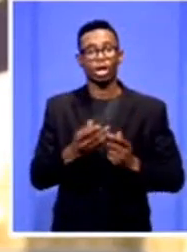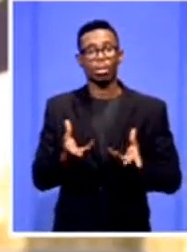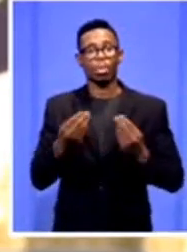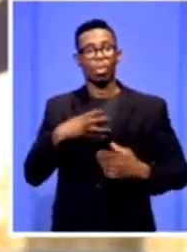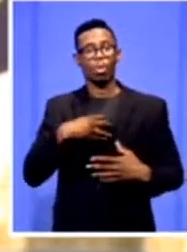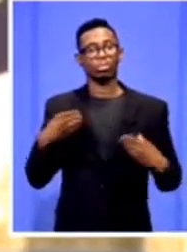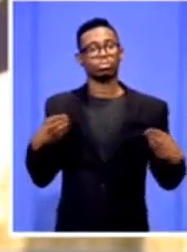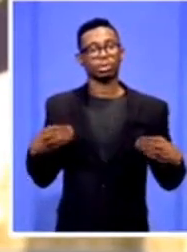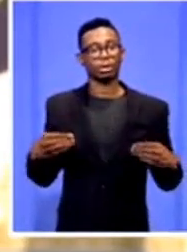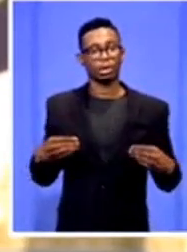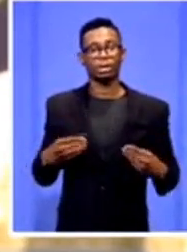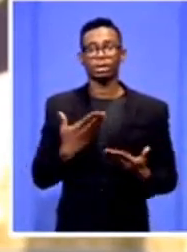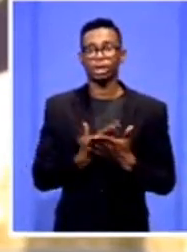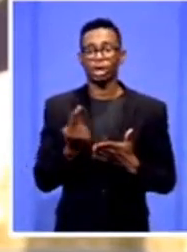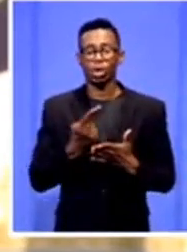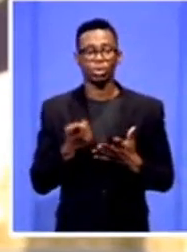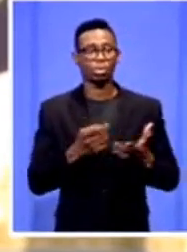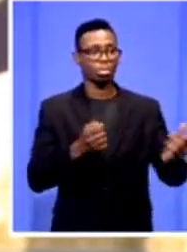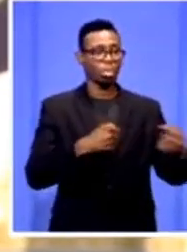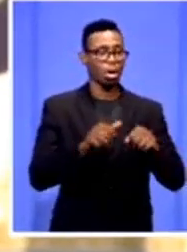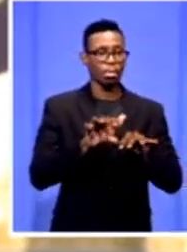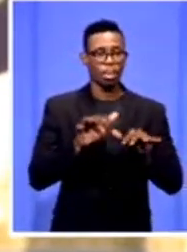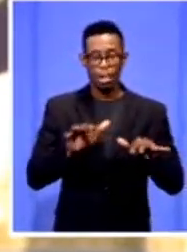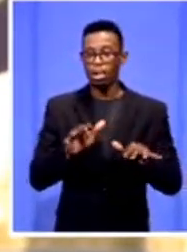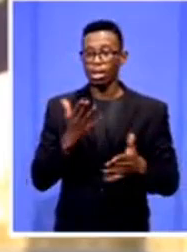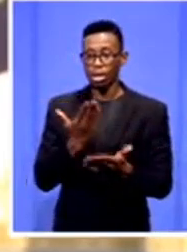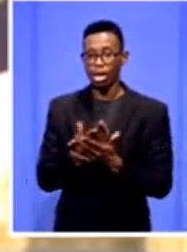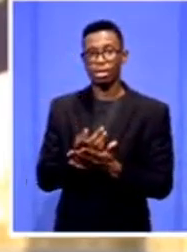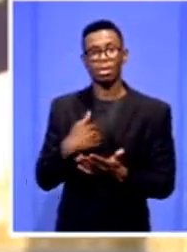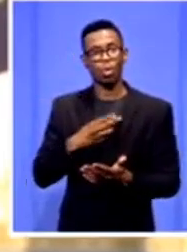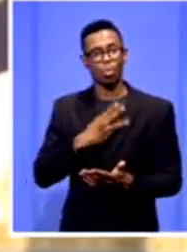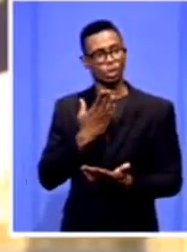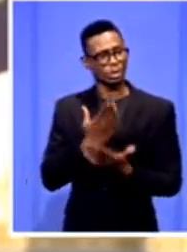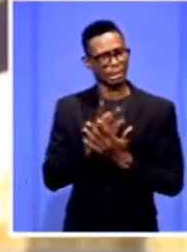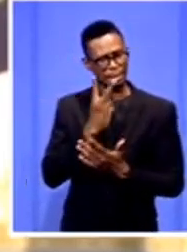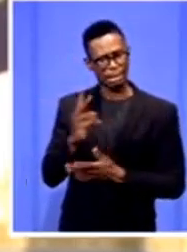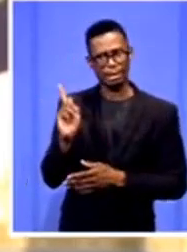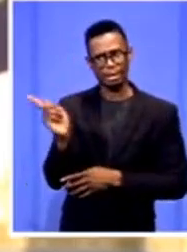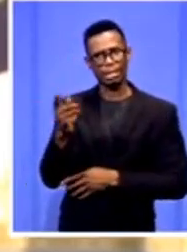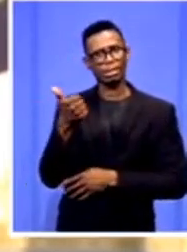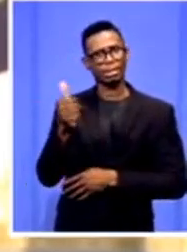plans. I wish you can see them. I so wish you can meet them.